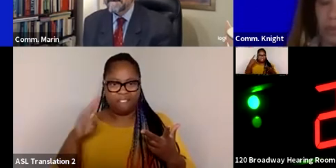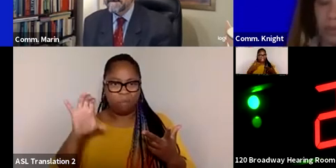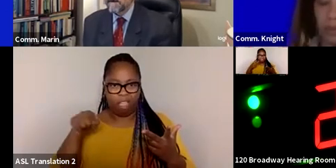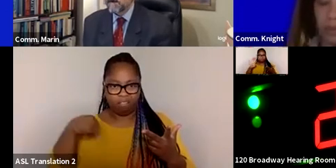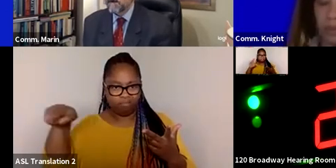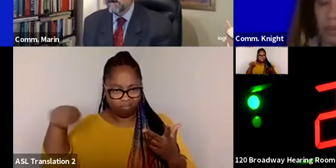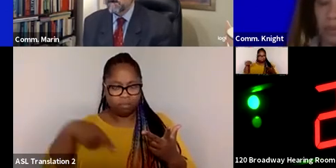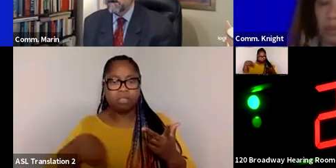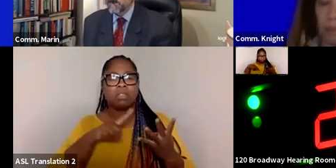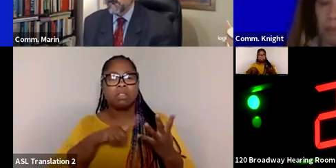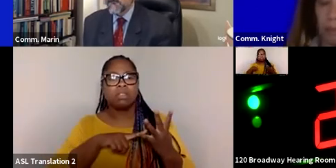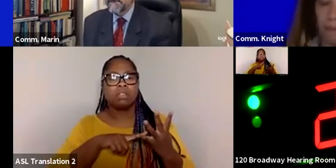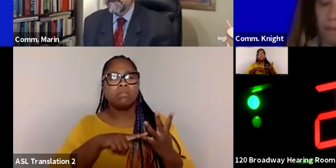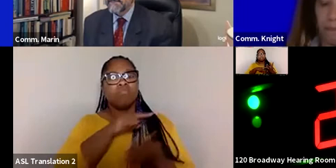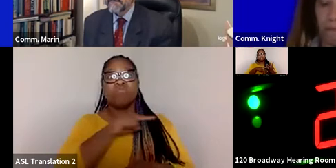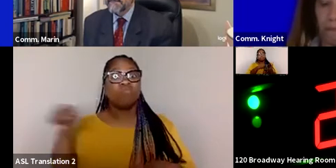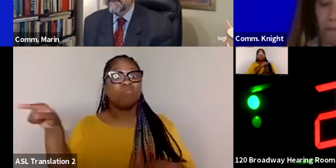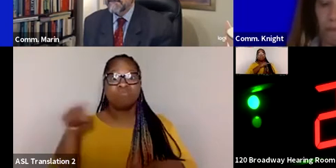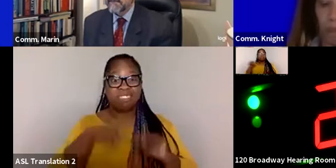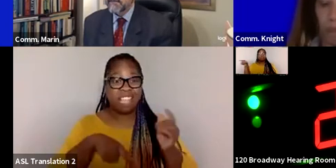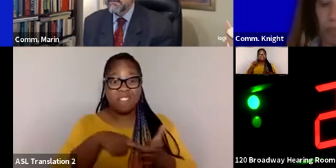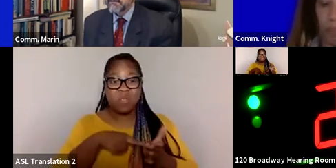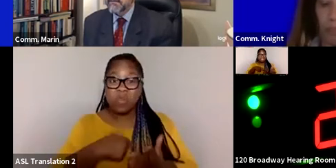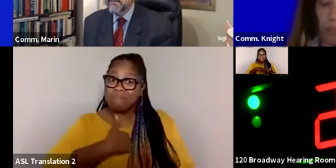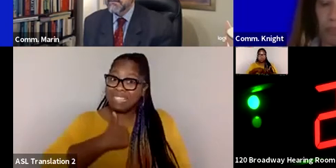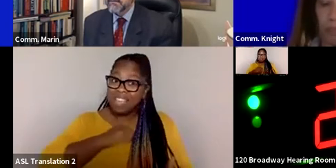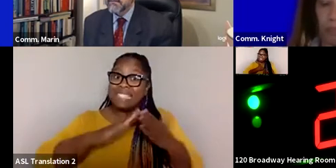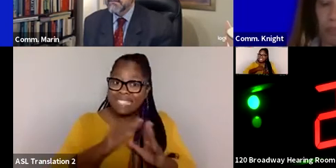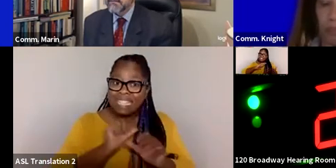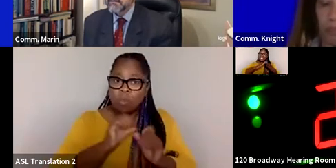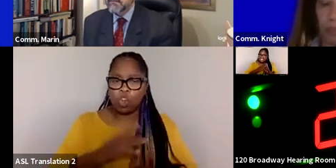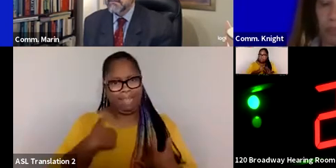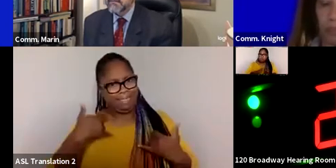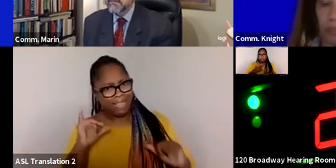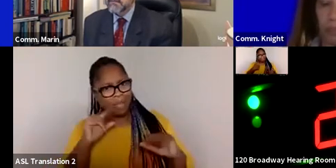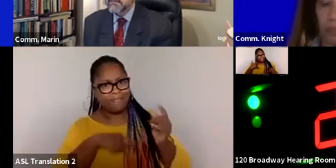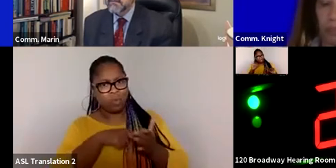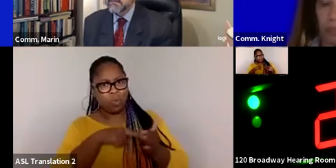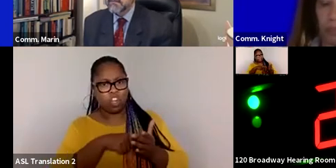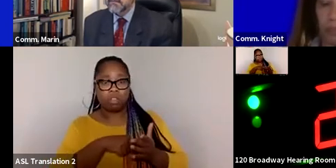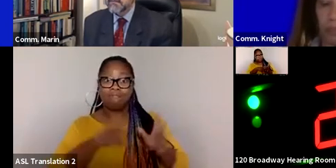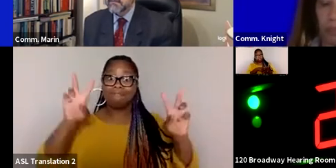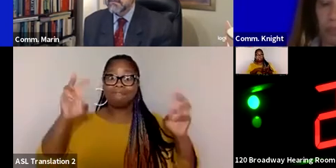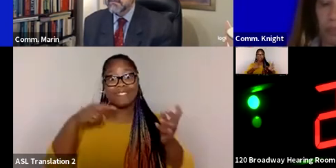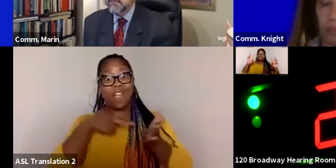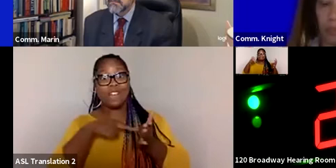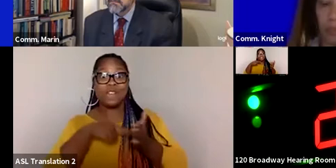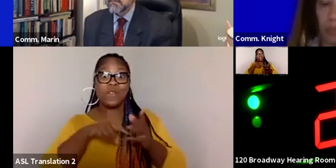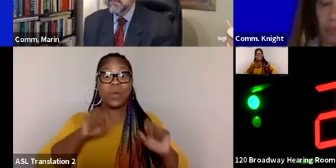proposal. None of them I can afford as a city worker, okay? So the affordability of